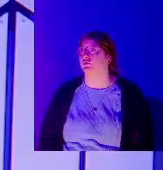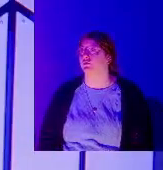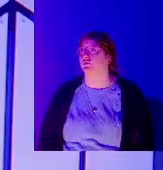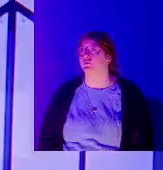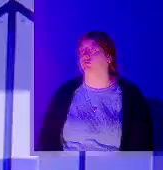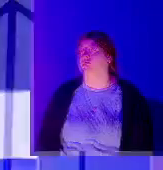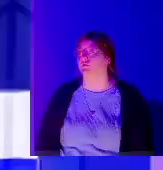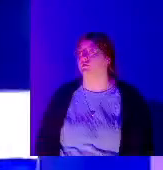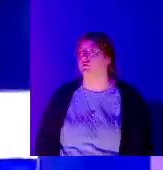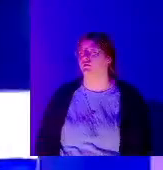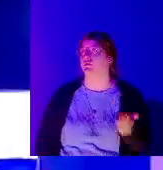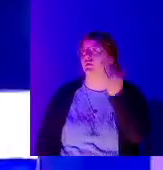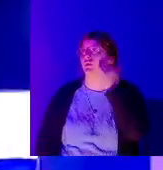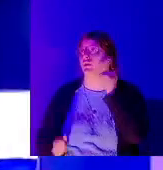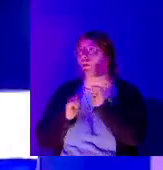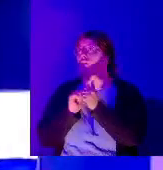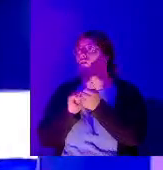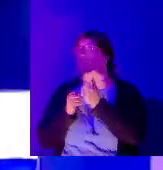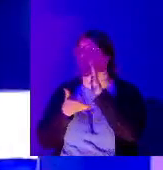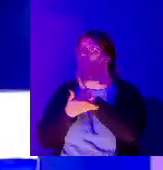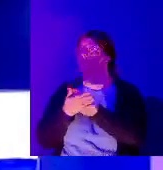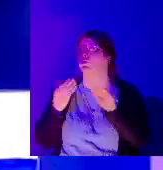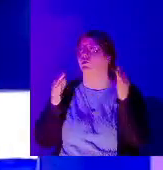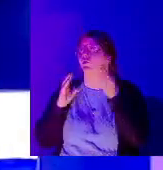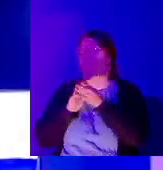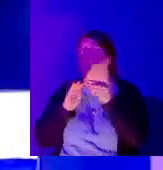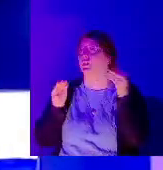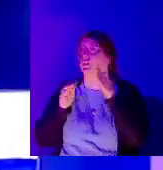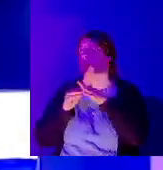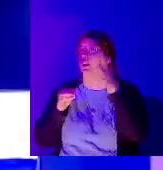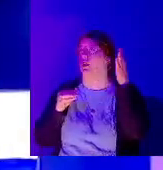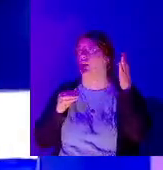I know how the story